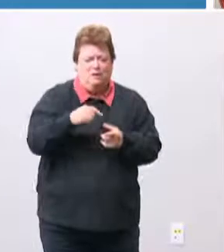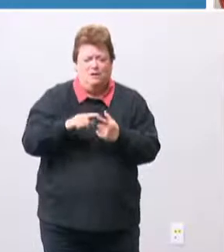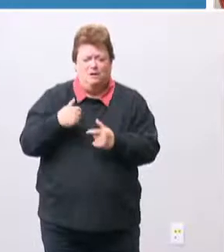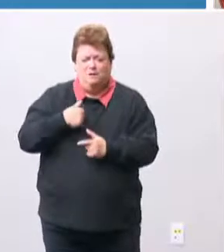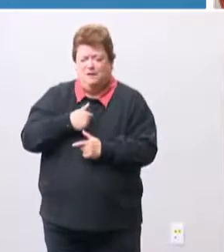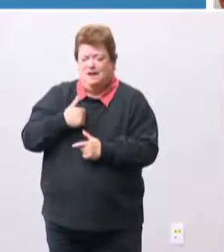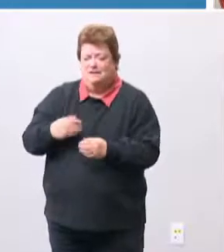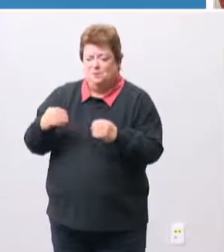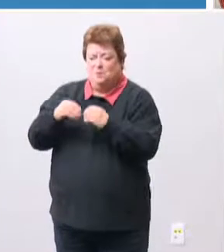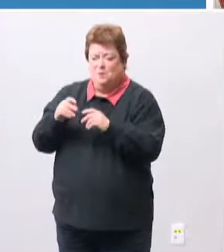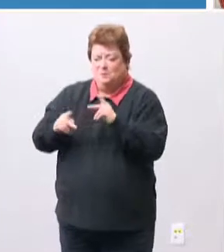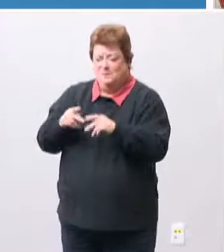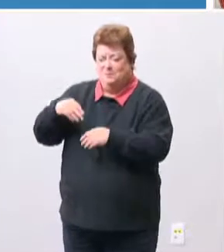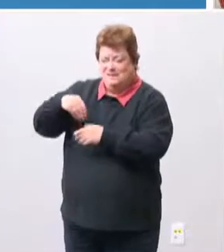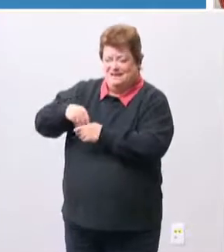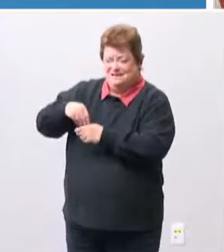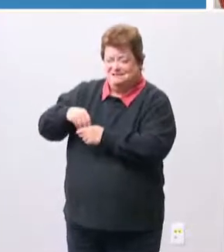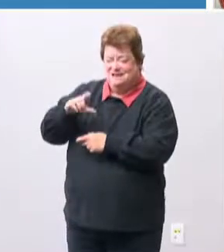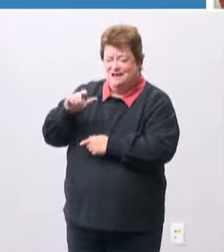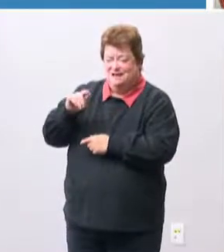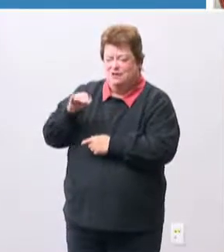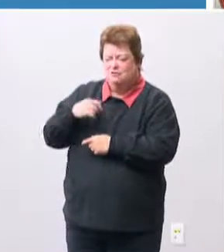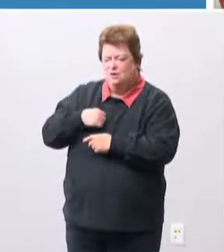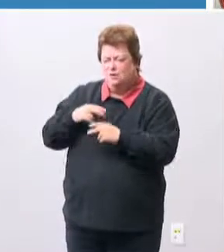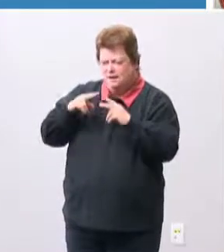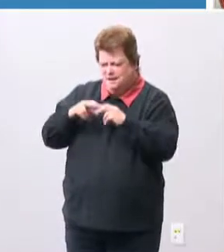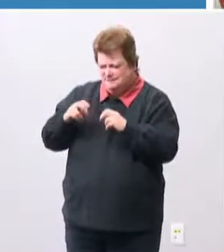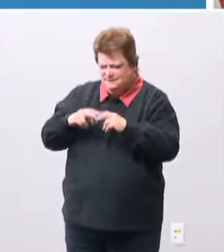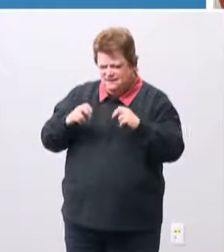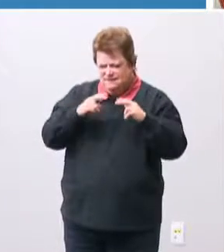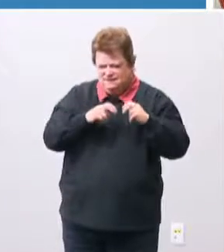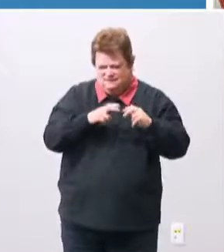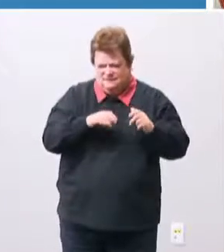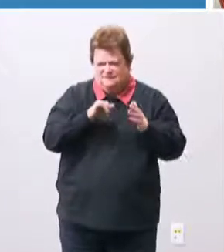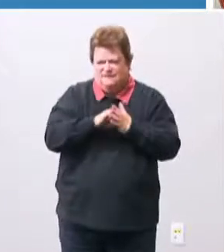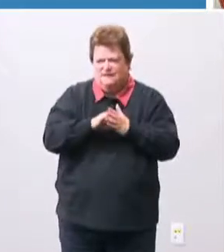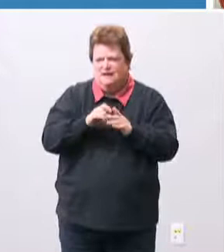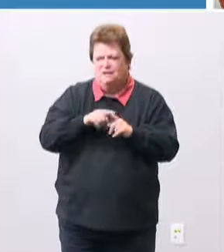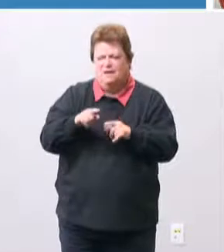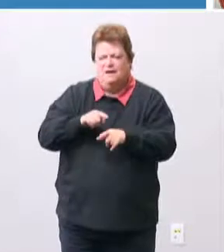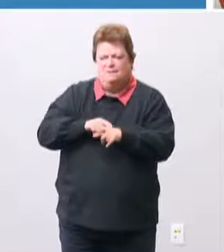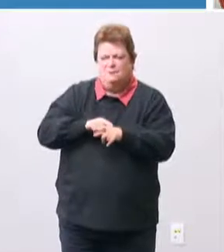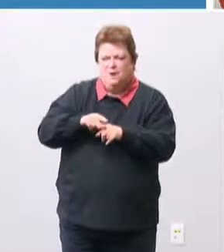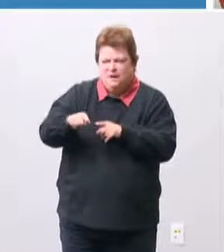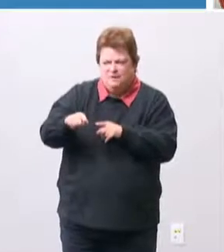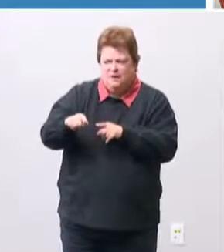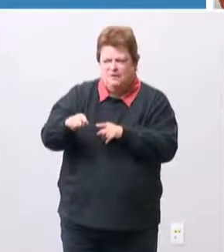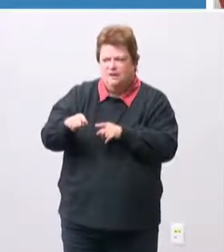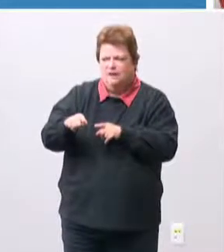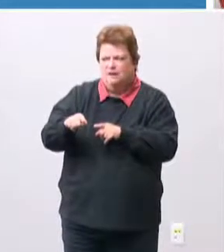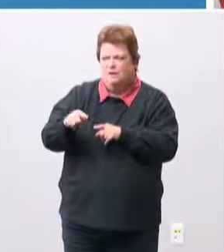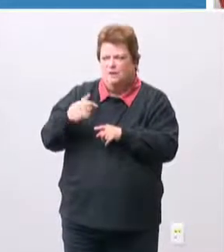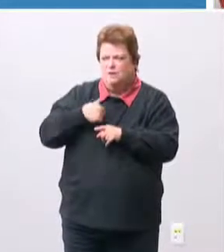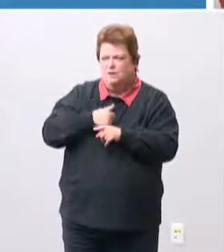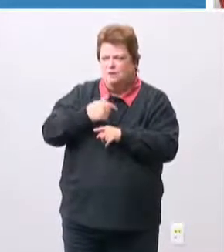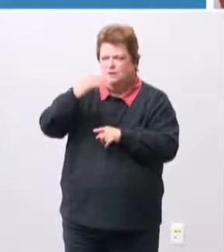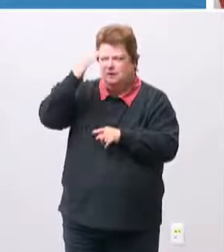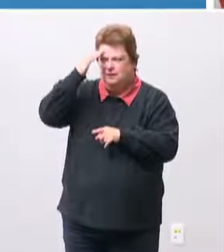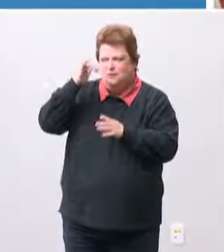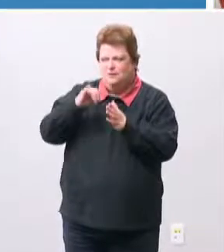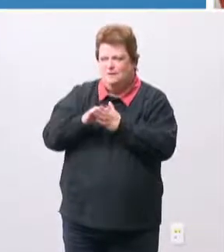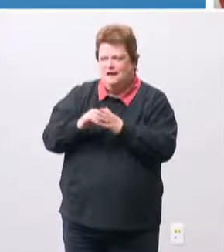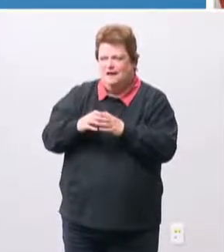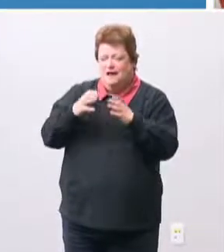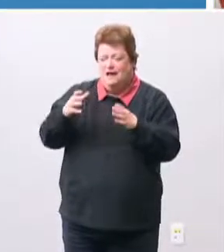county. So we're continuing to assess that and see, but we primarily have, we know that a lot is in